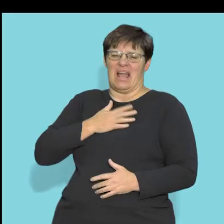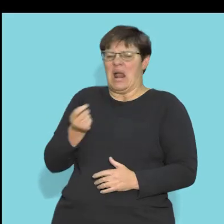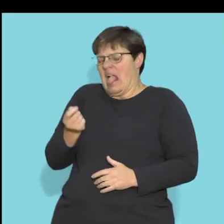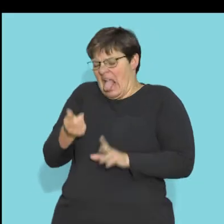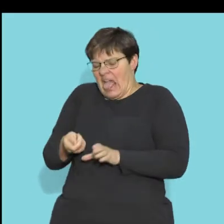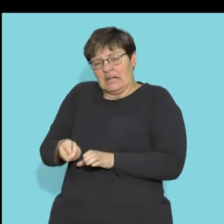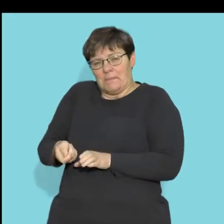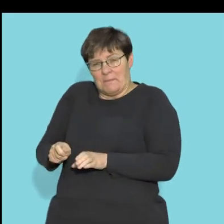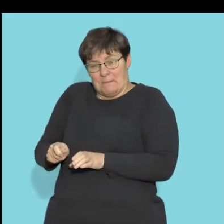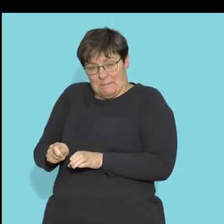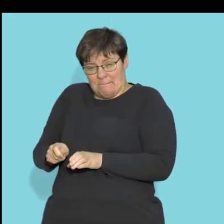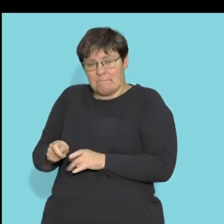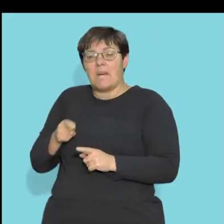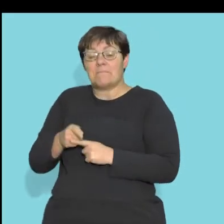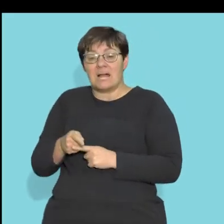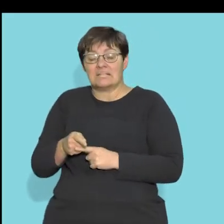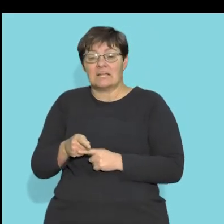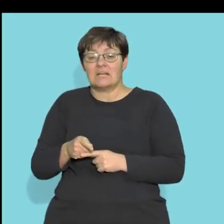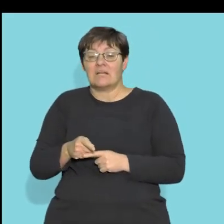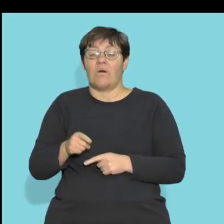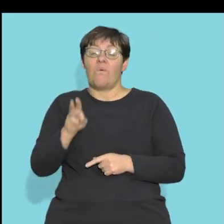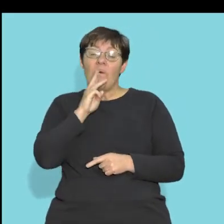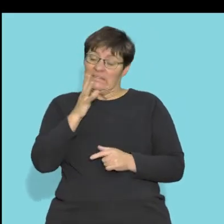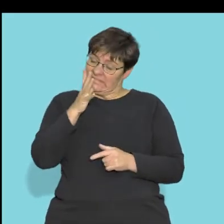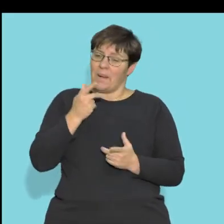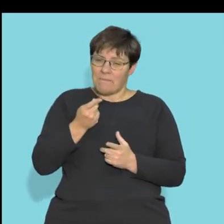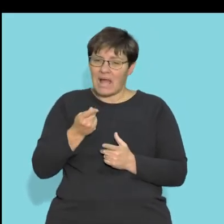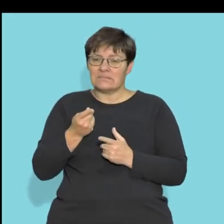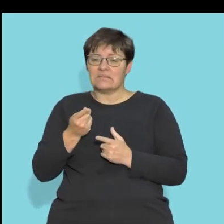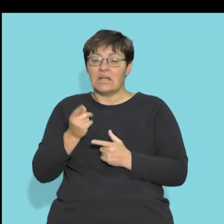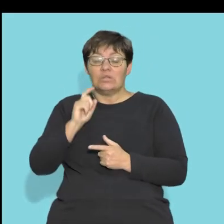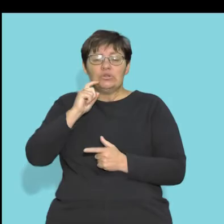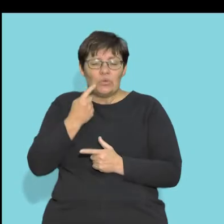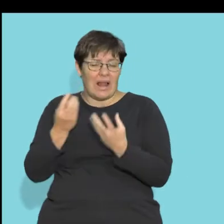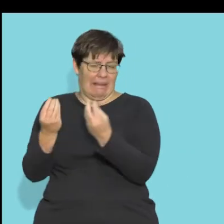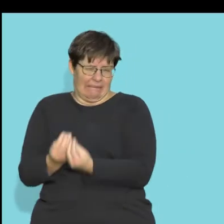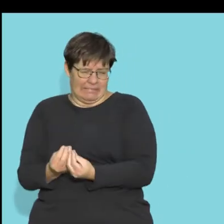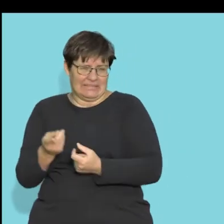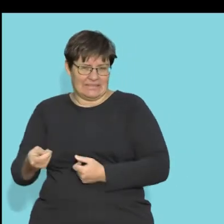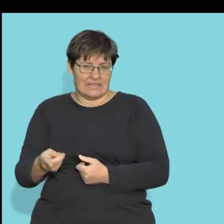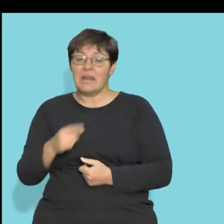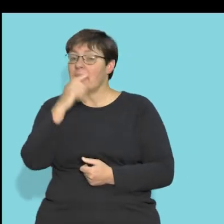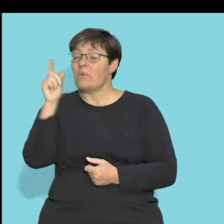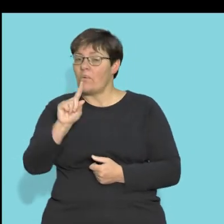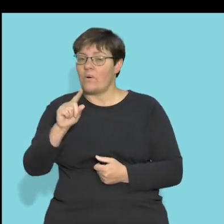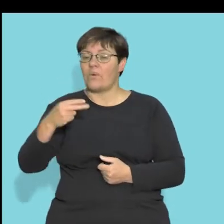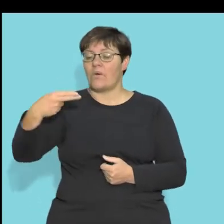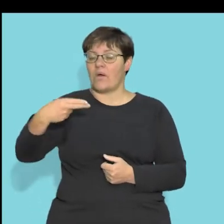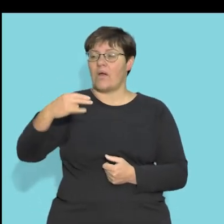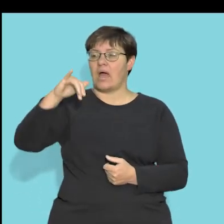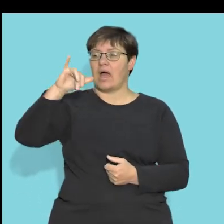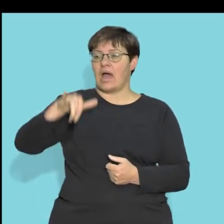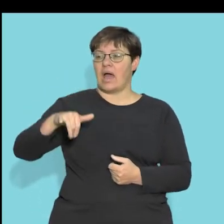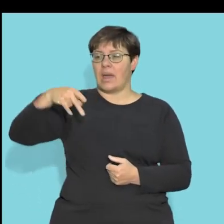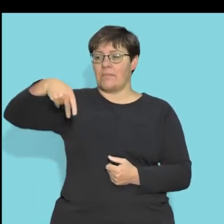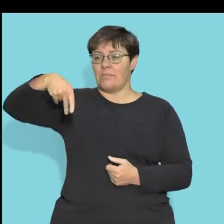got less dissolved substance, but you've got lots and lots of water. All right. You are known as